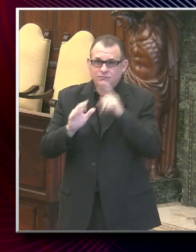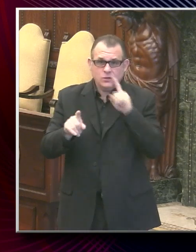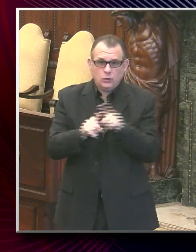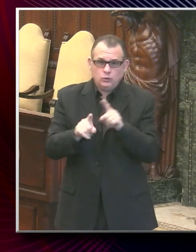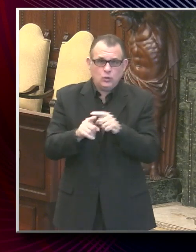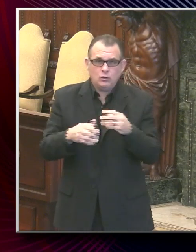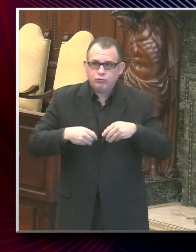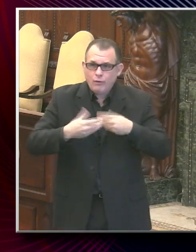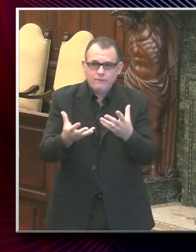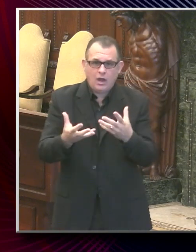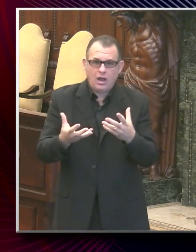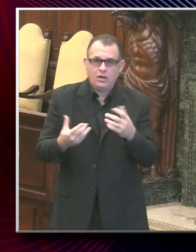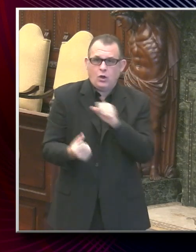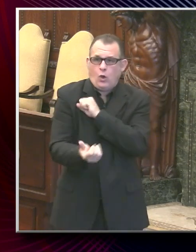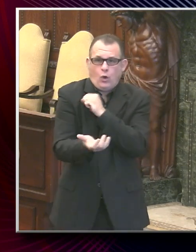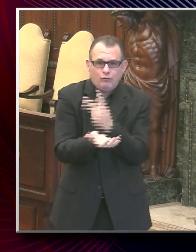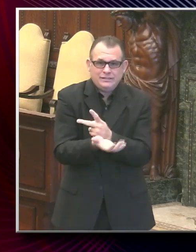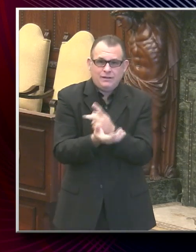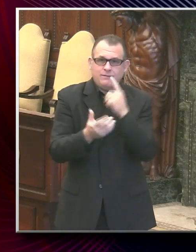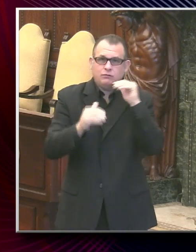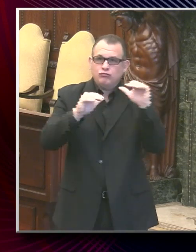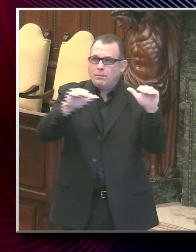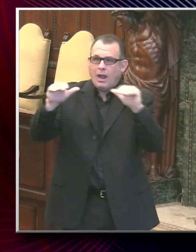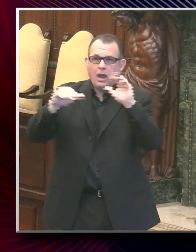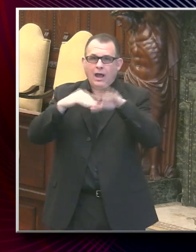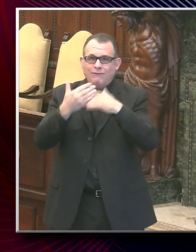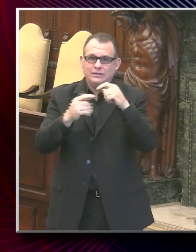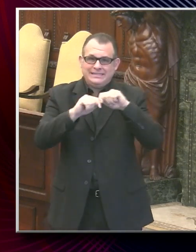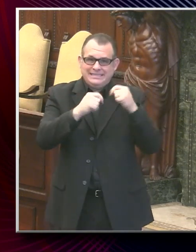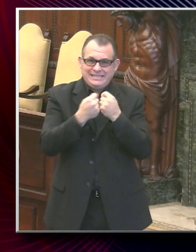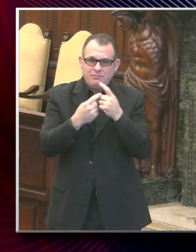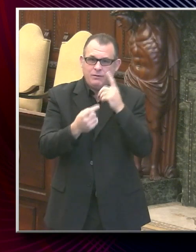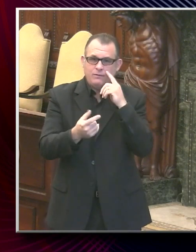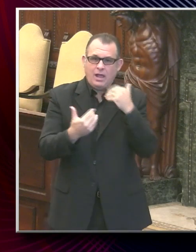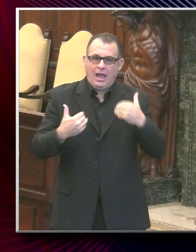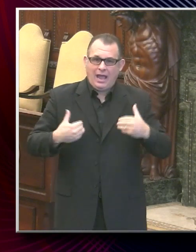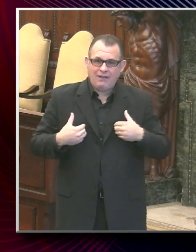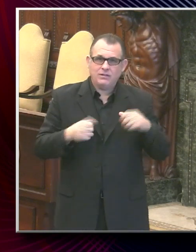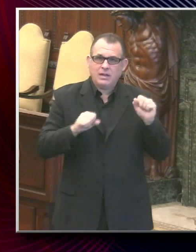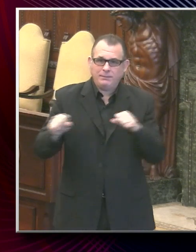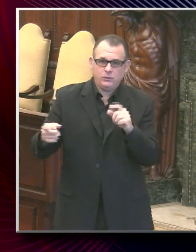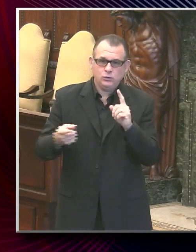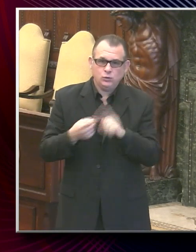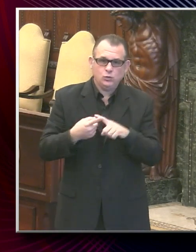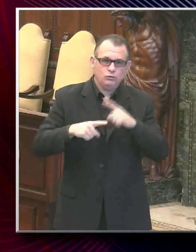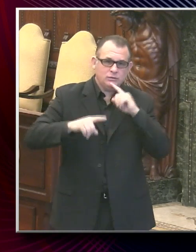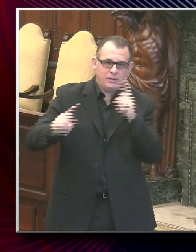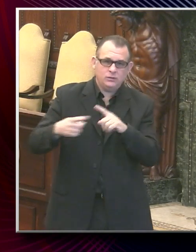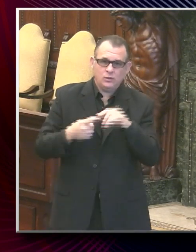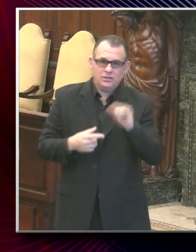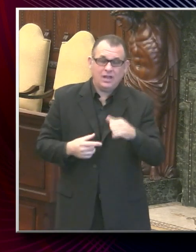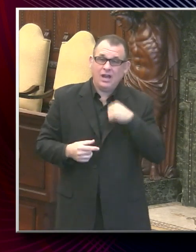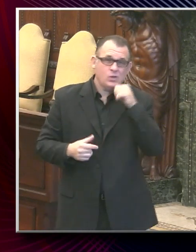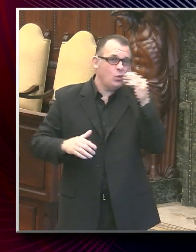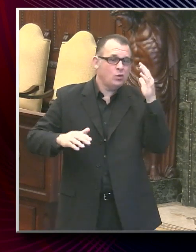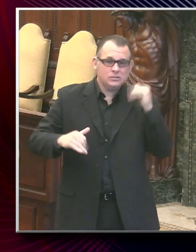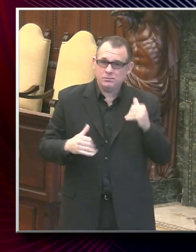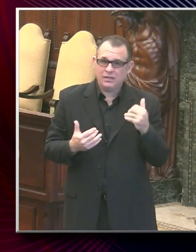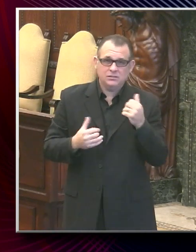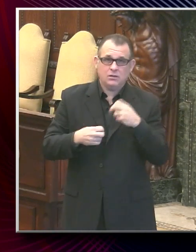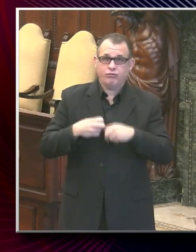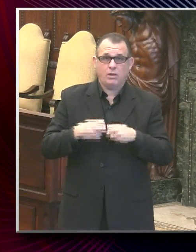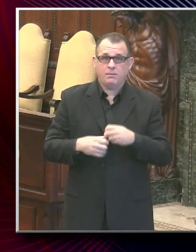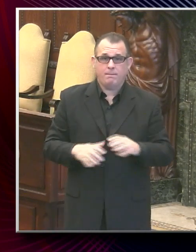provide authority and remind teams that local authorities have the ability to ban fans. So I don't expect any issues with Eagles. Thank